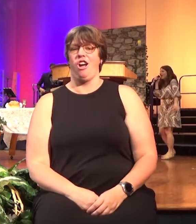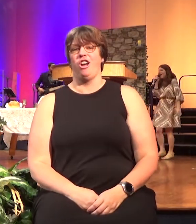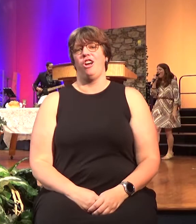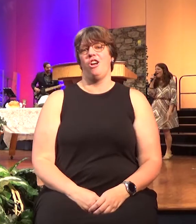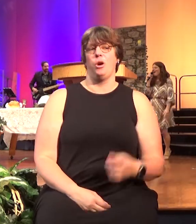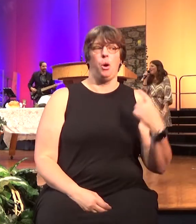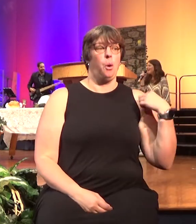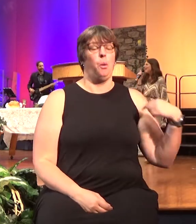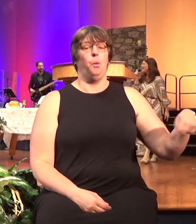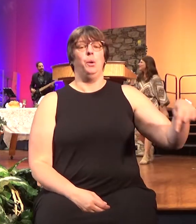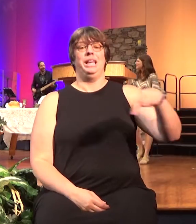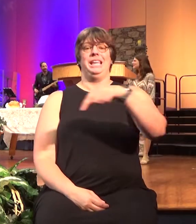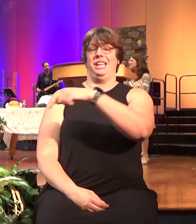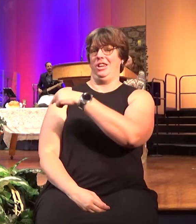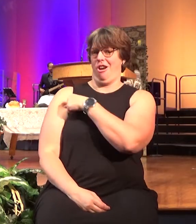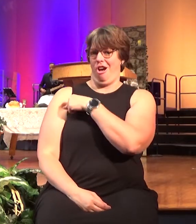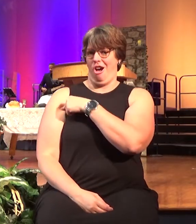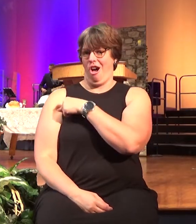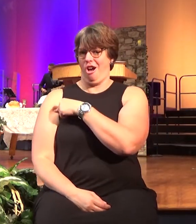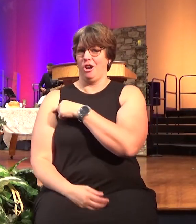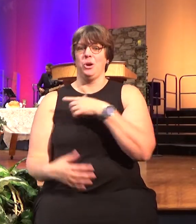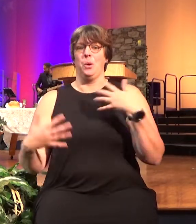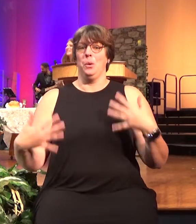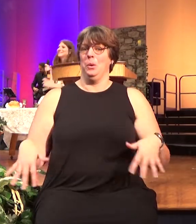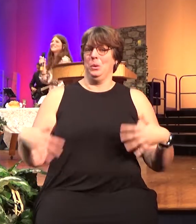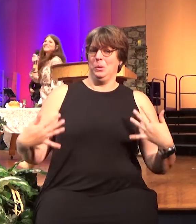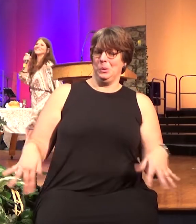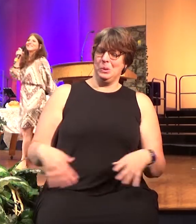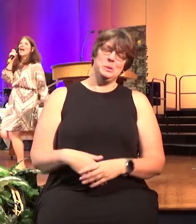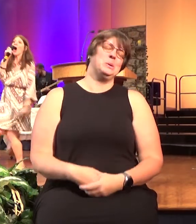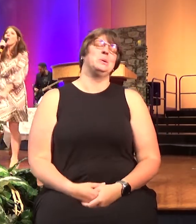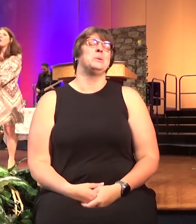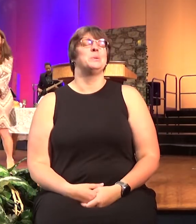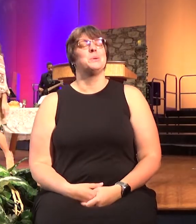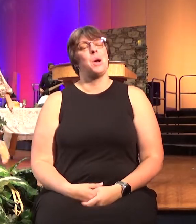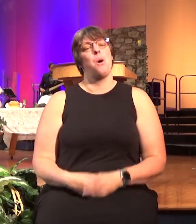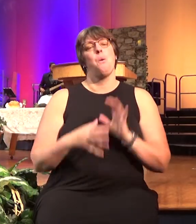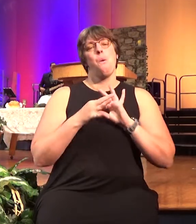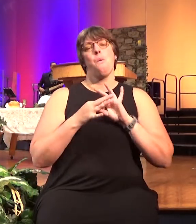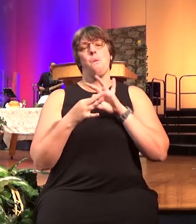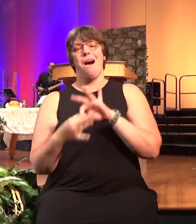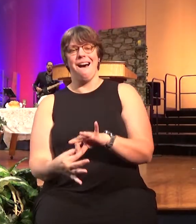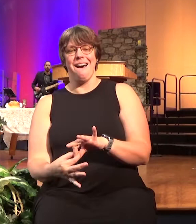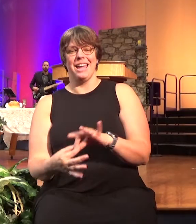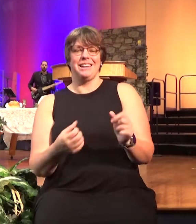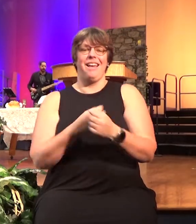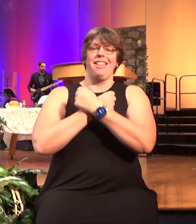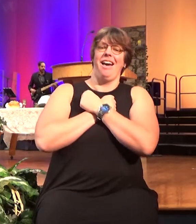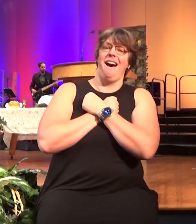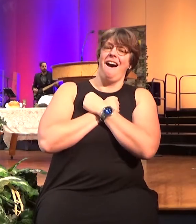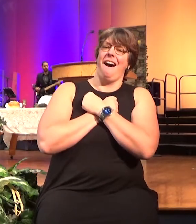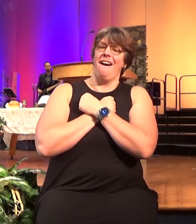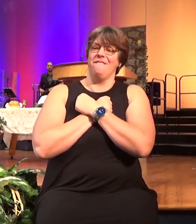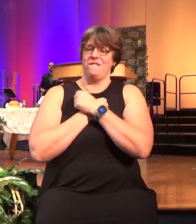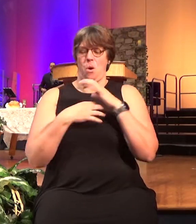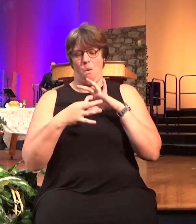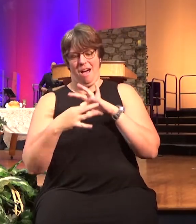every nerve is the energy obeying your every